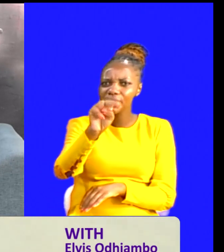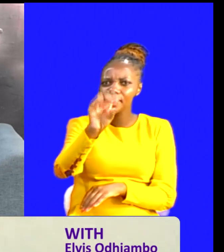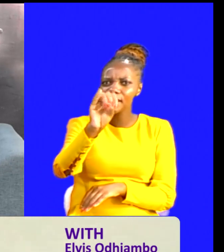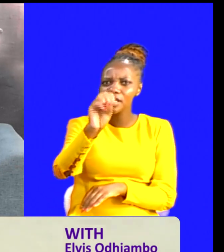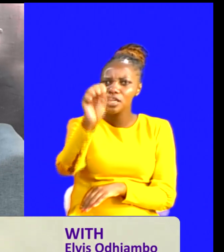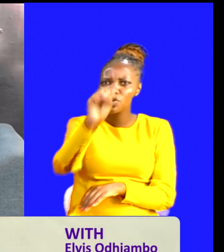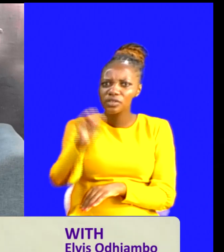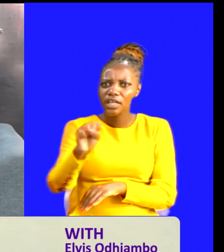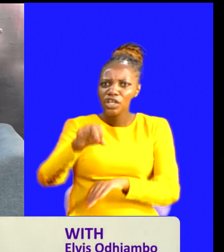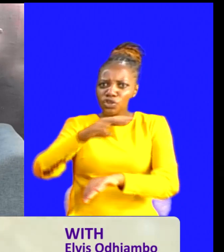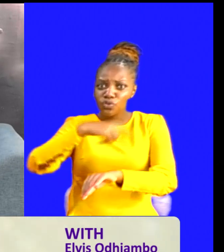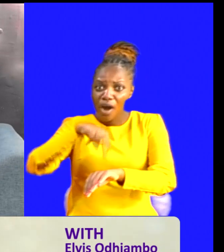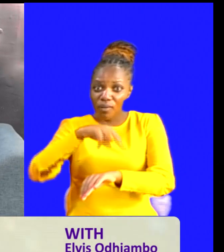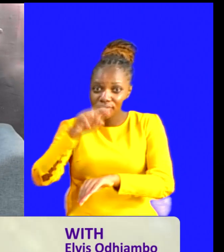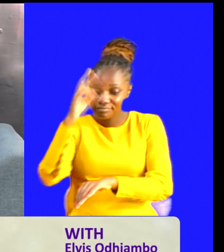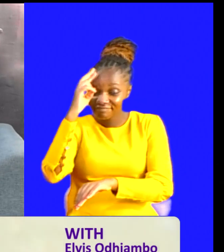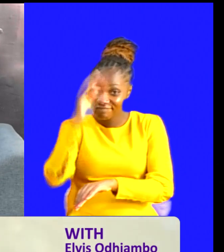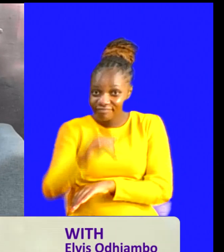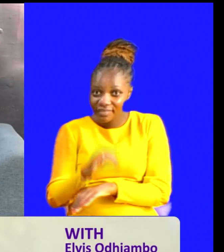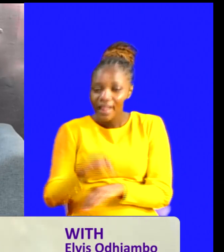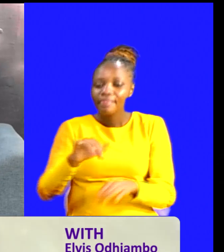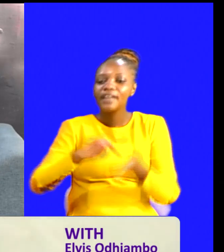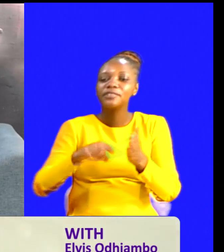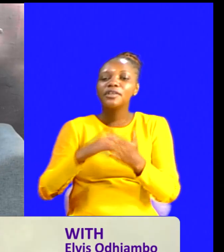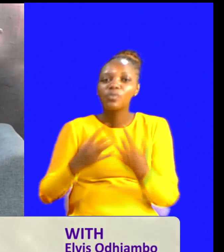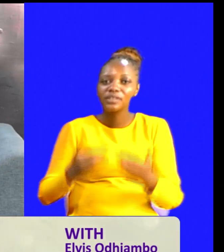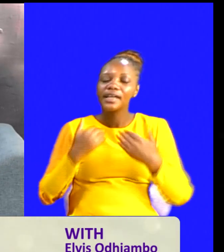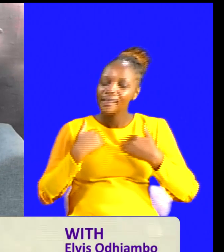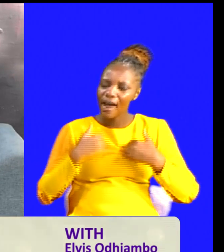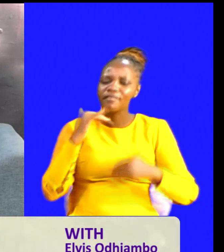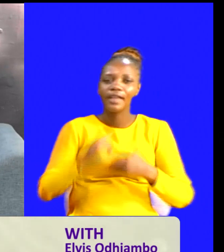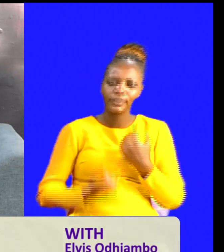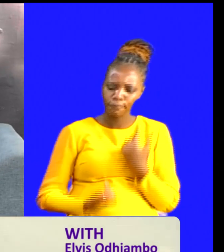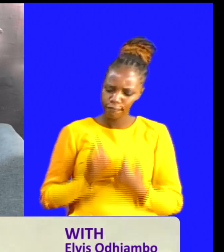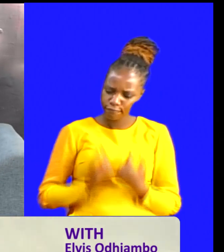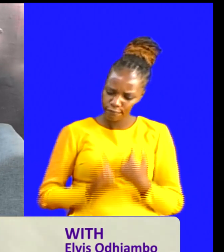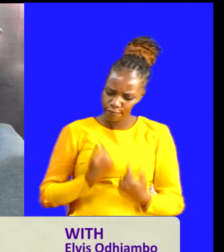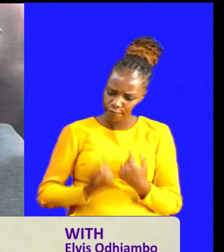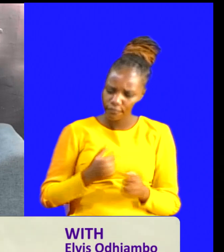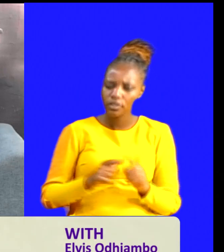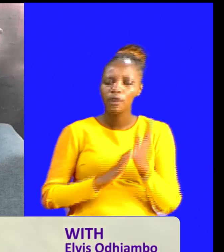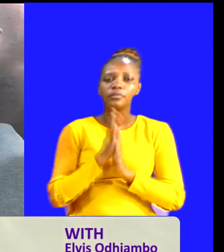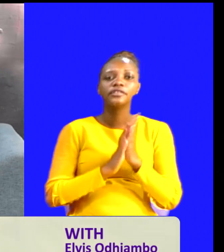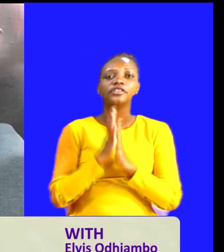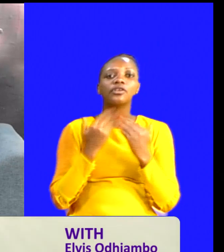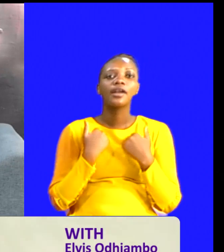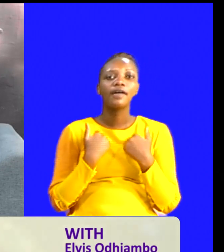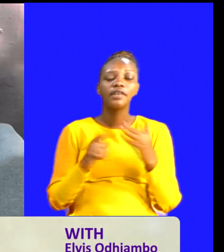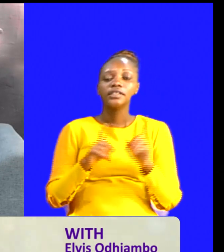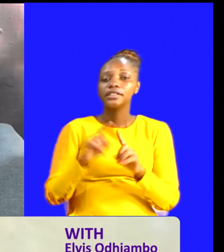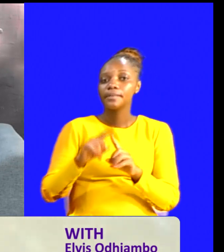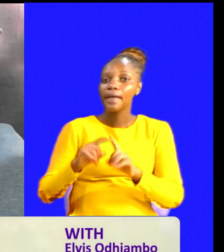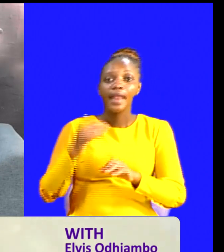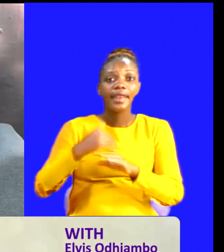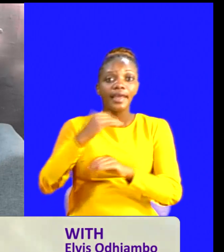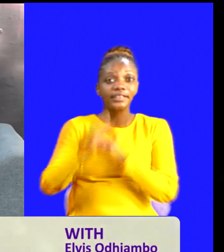2 hours short. That goes to show that he still has that fire in him. In Olympics, in Paris Olympics next